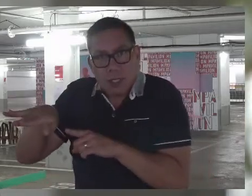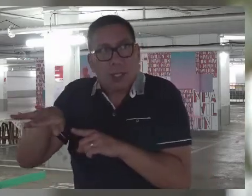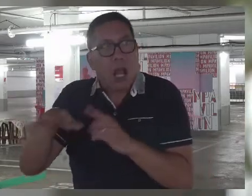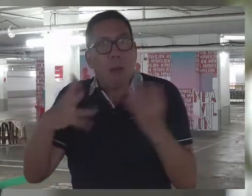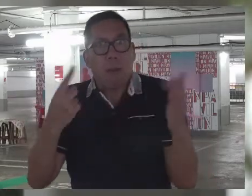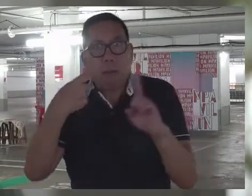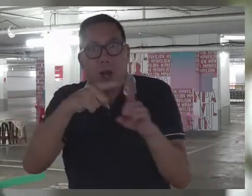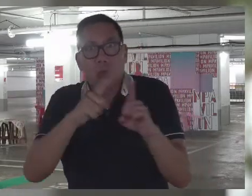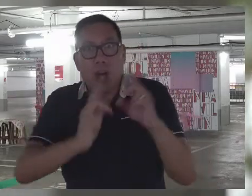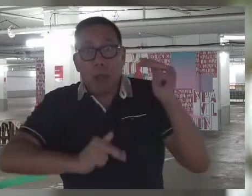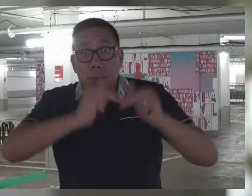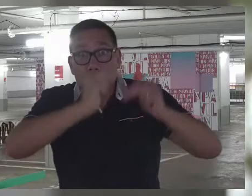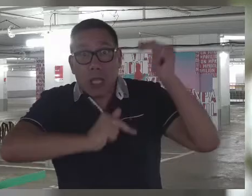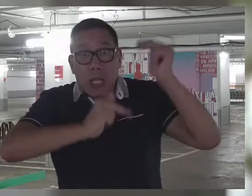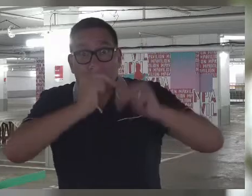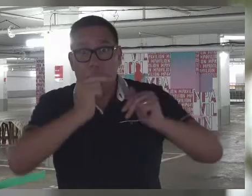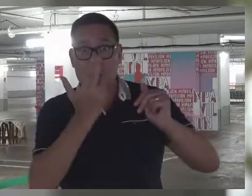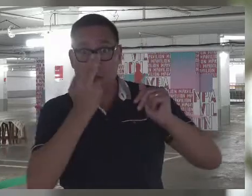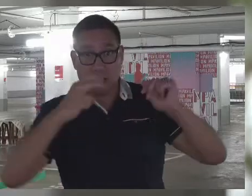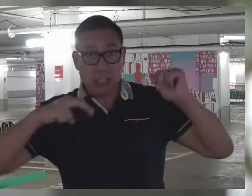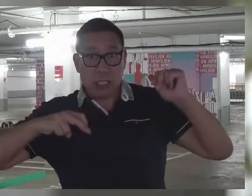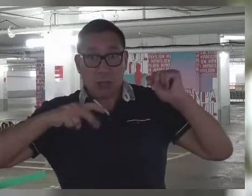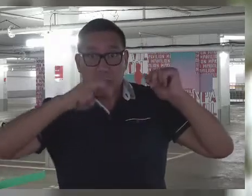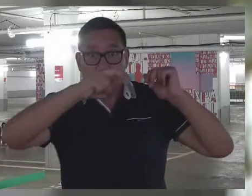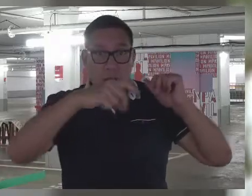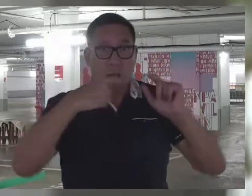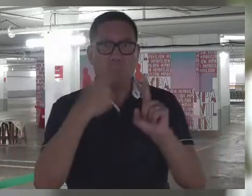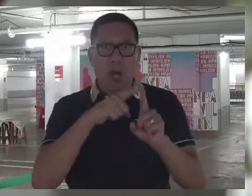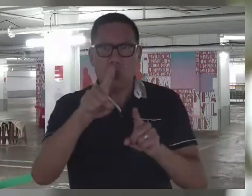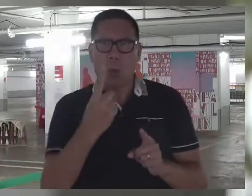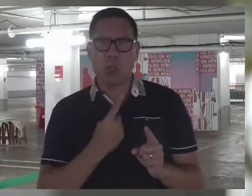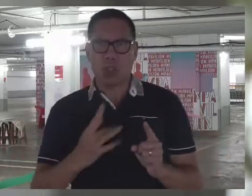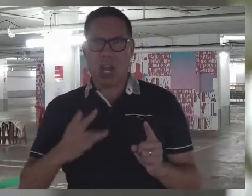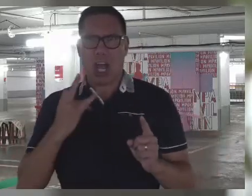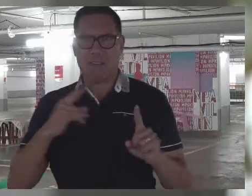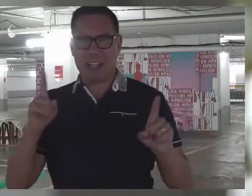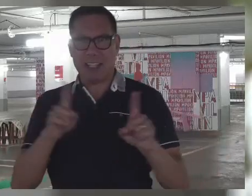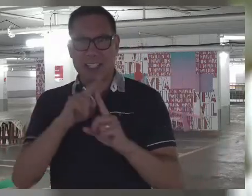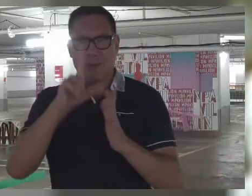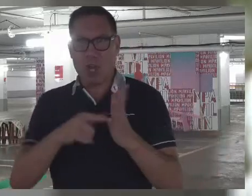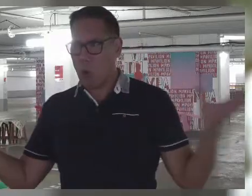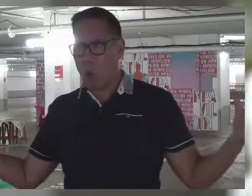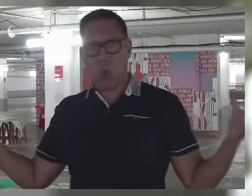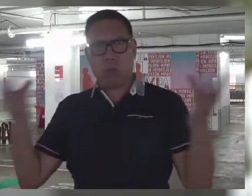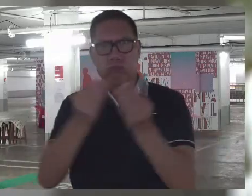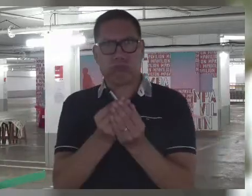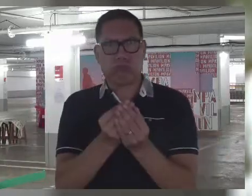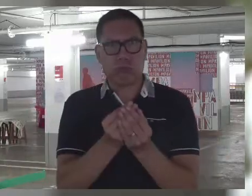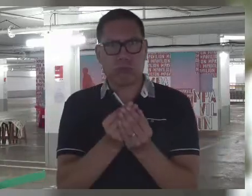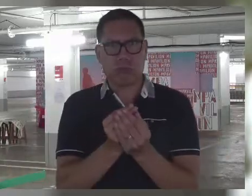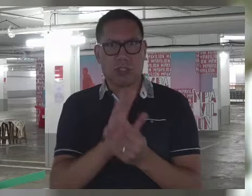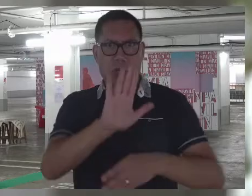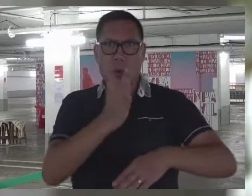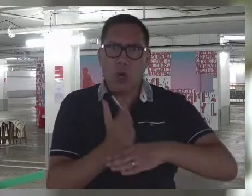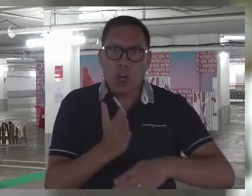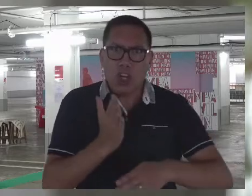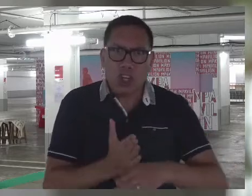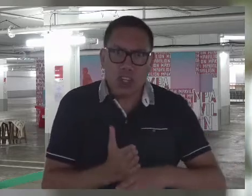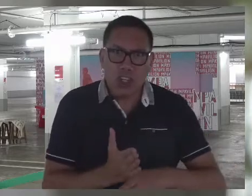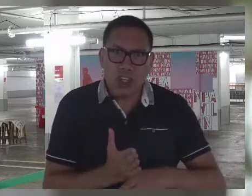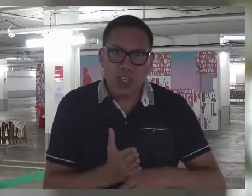all this with what's going on in your personal life at the same time, kind of brought into one body of work.